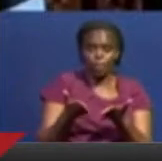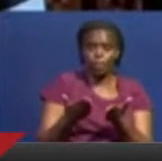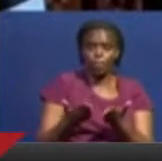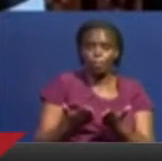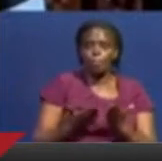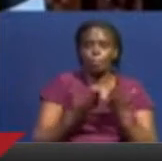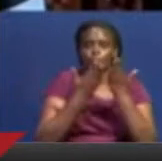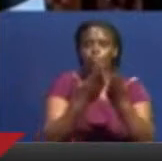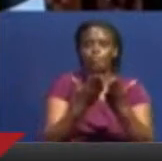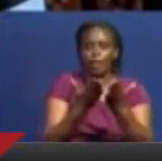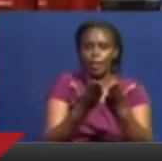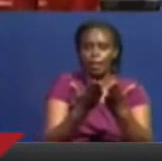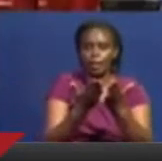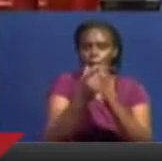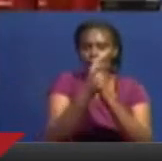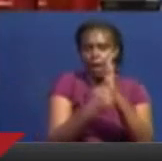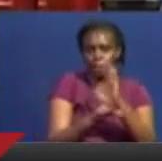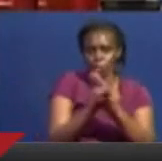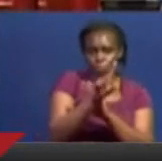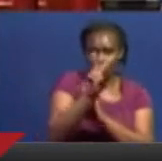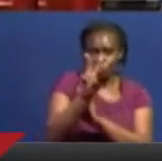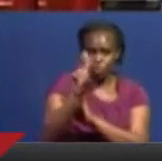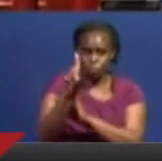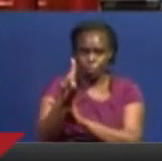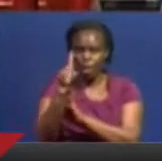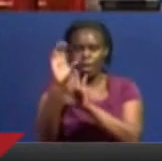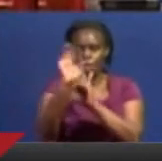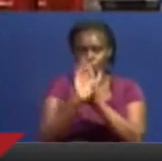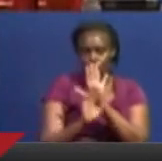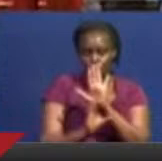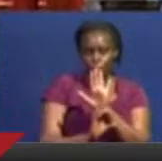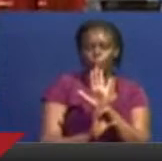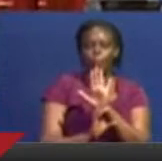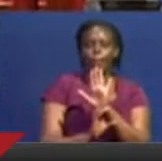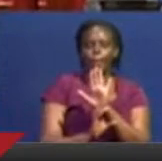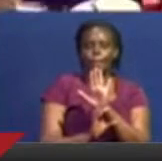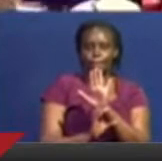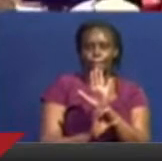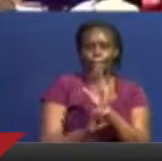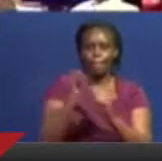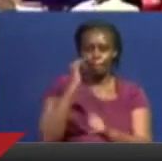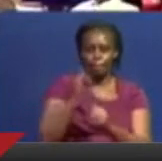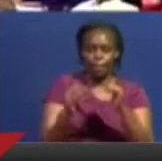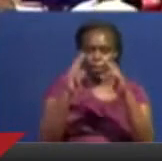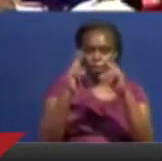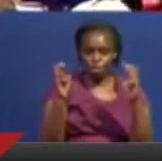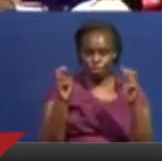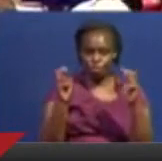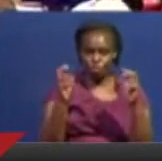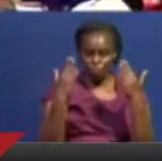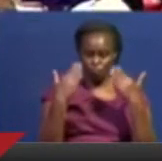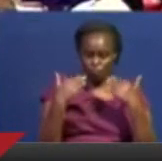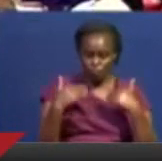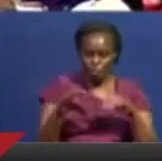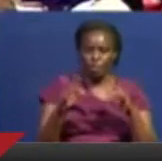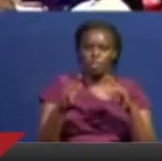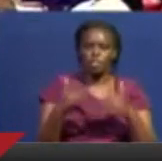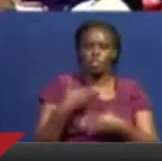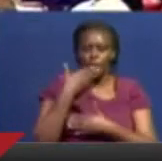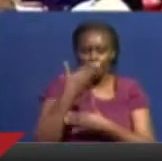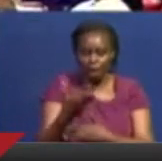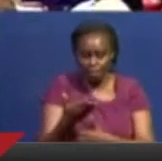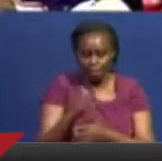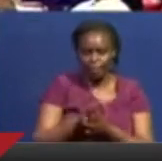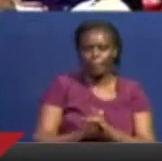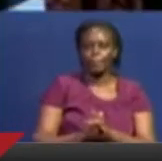provided for in Article 122(1) of the Constitution. That final issue is also